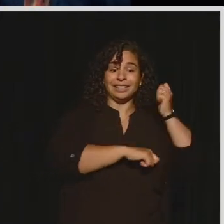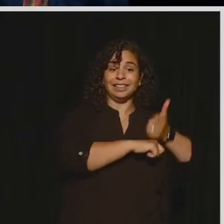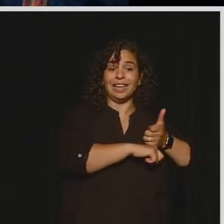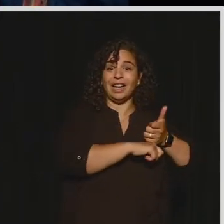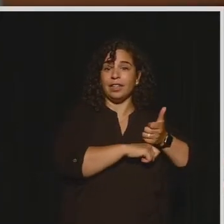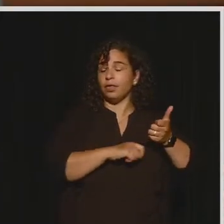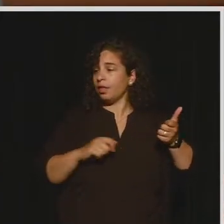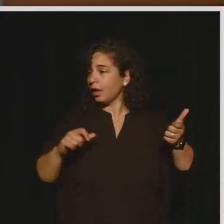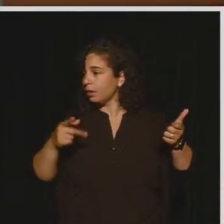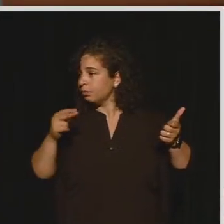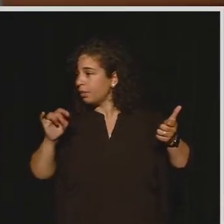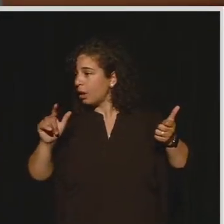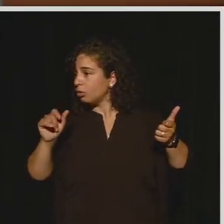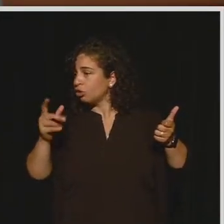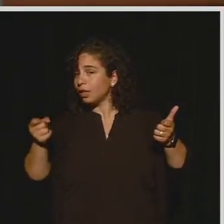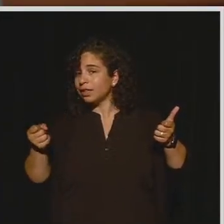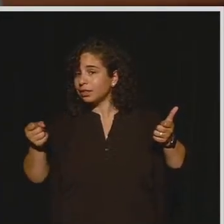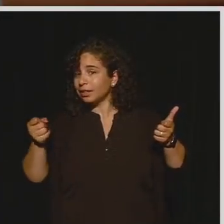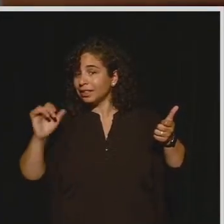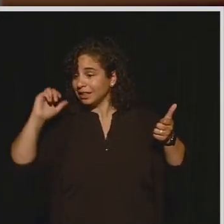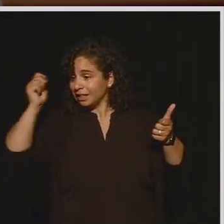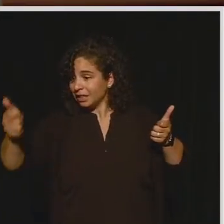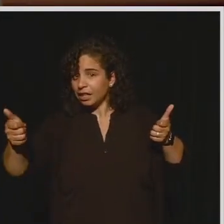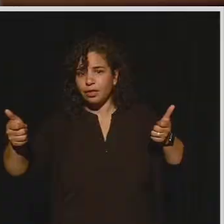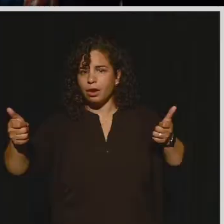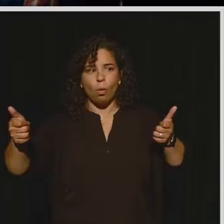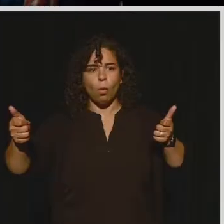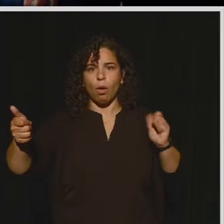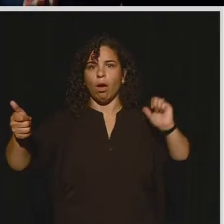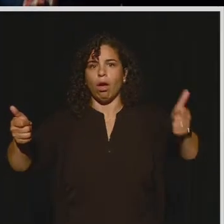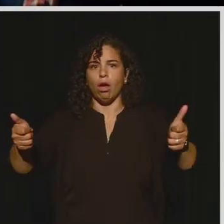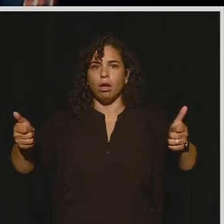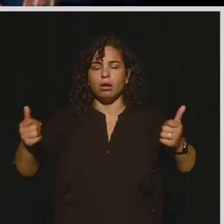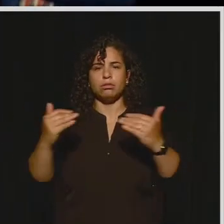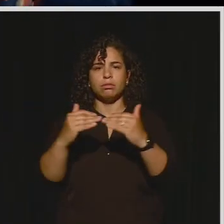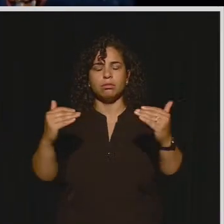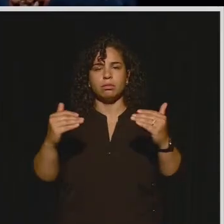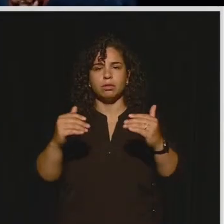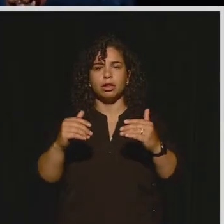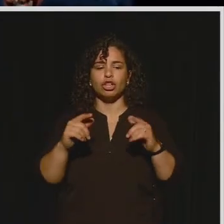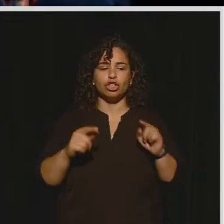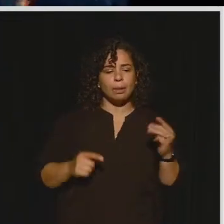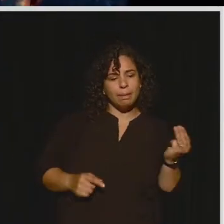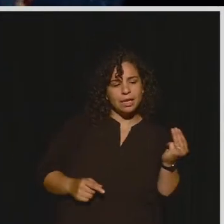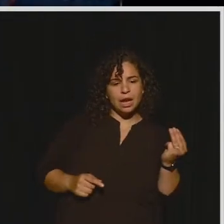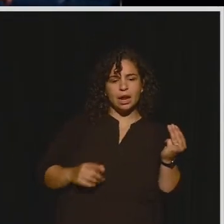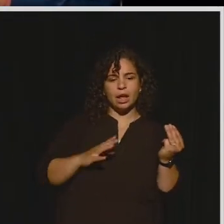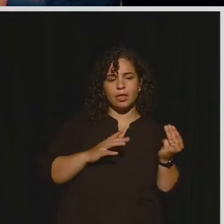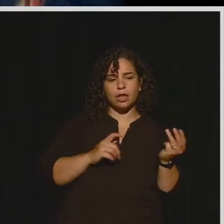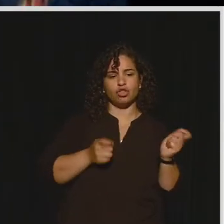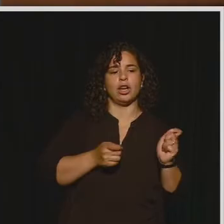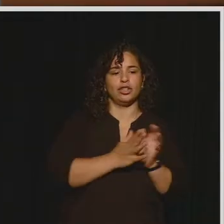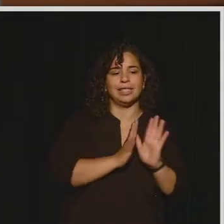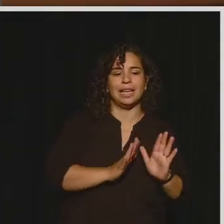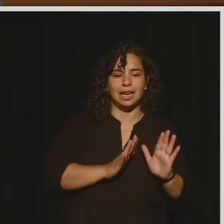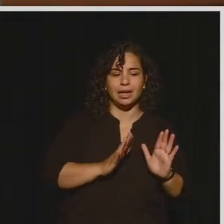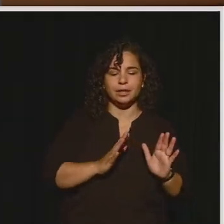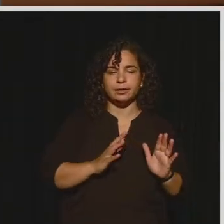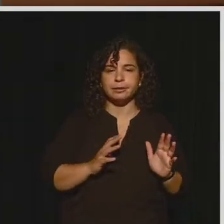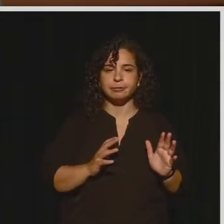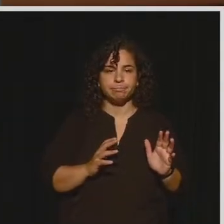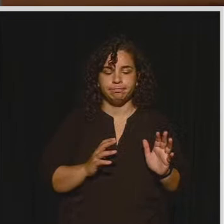time, sorry. Yeah, it was before mine too. It used to be on the Monday, and then they moved it to the Sunday. That's what I do know. And so there was